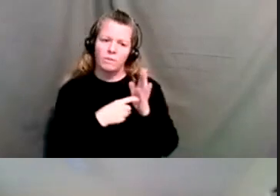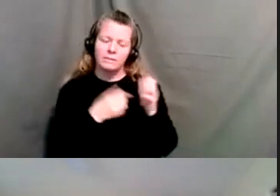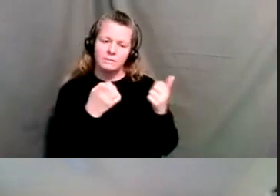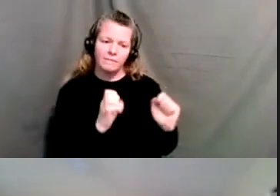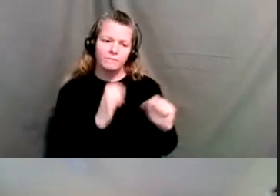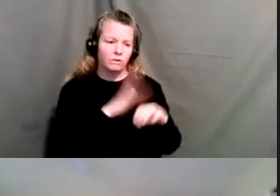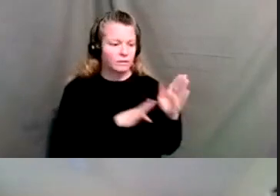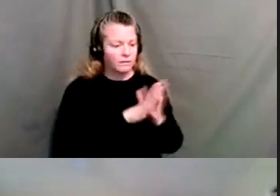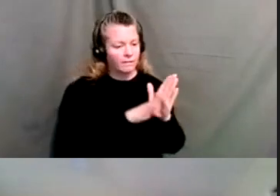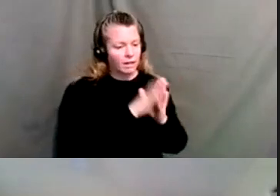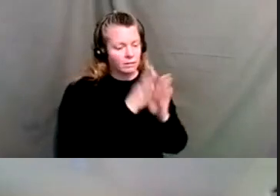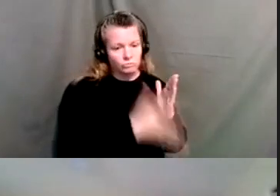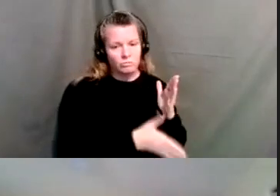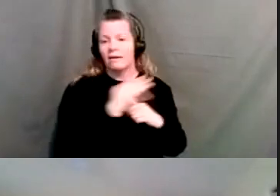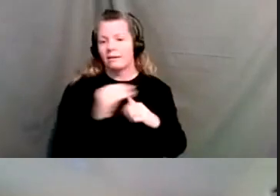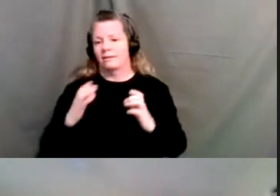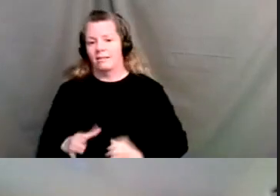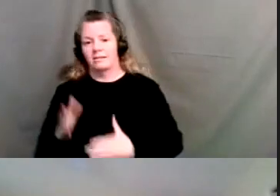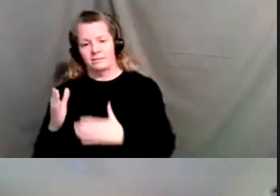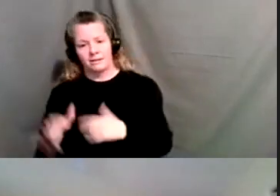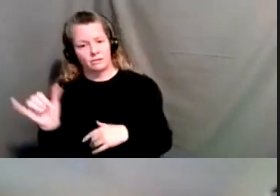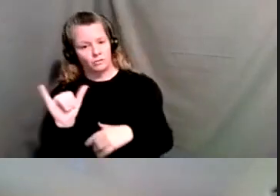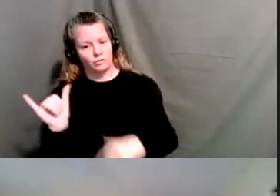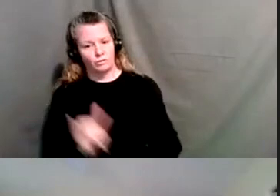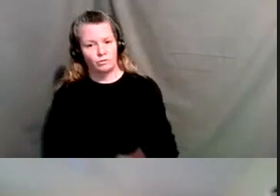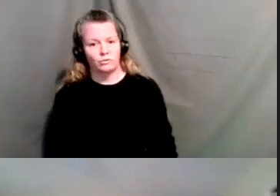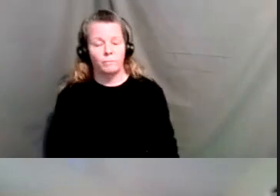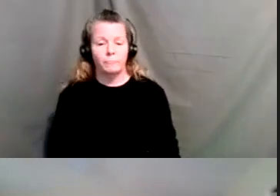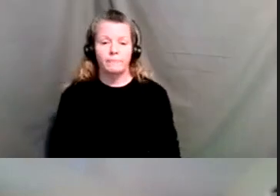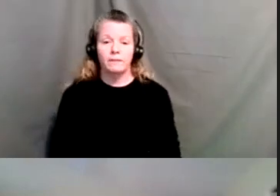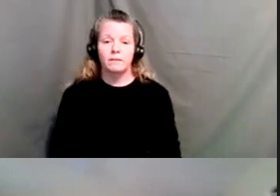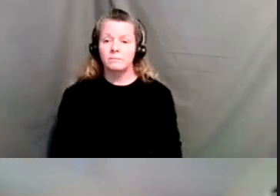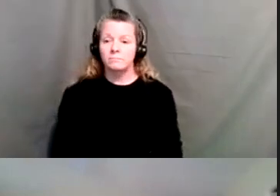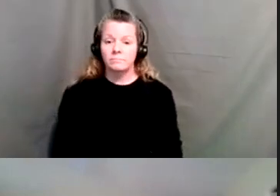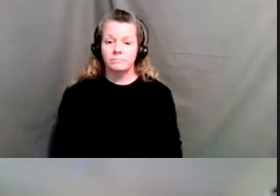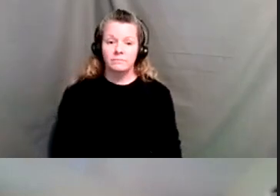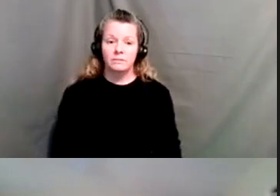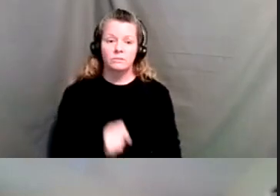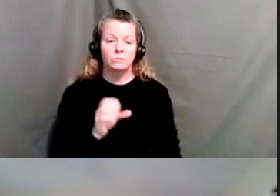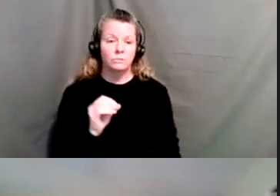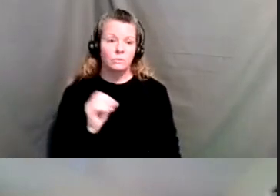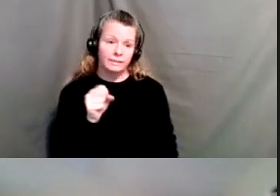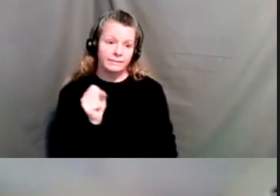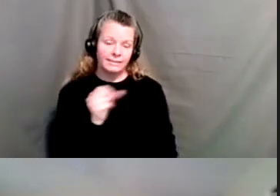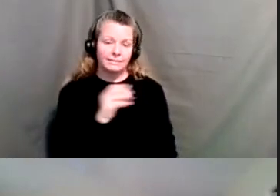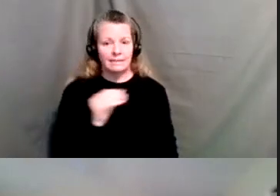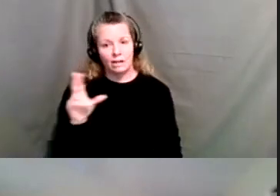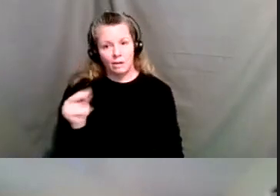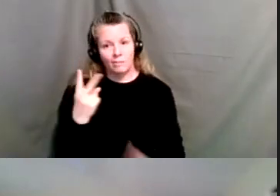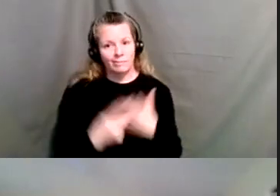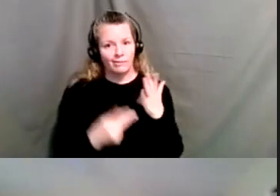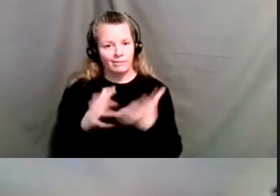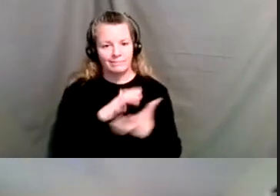side and on the client side, on the person who's using the screen reader. So it's yes and no kind of at the same